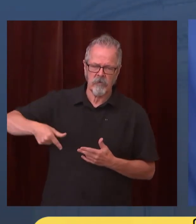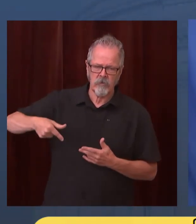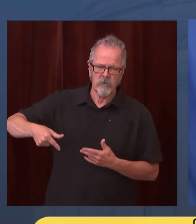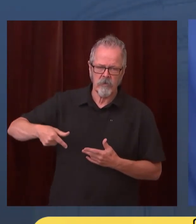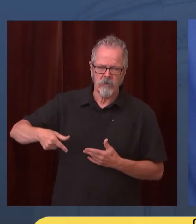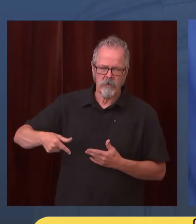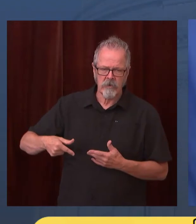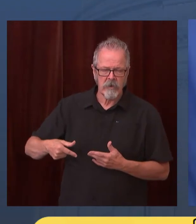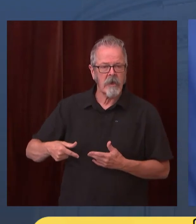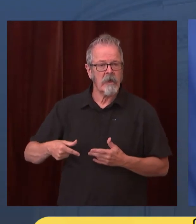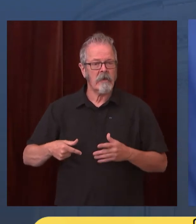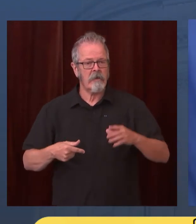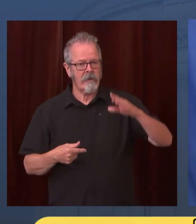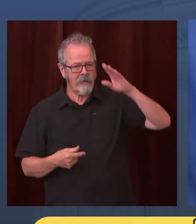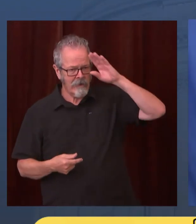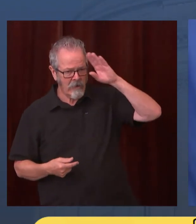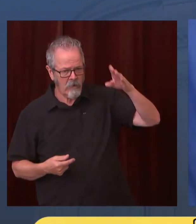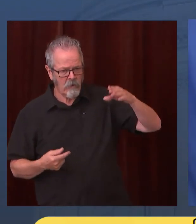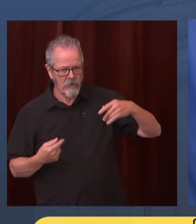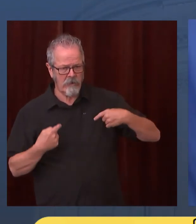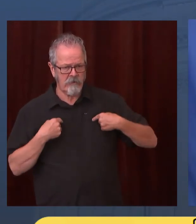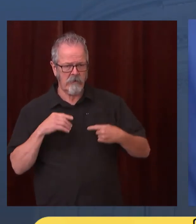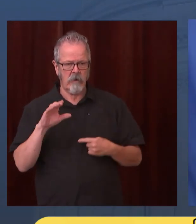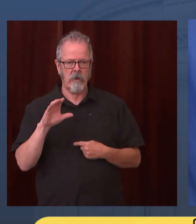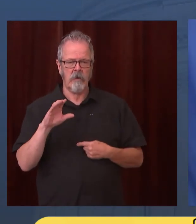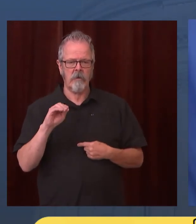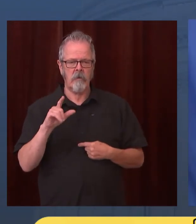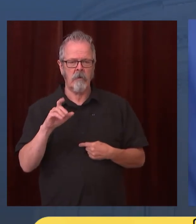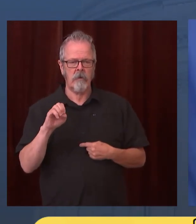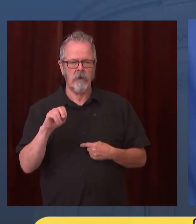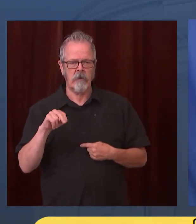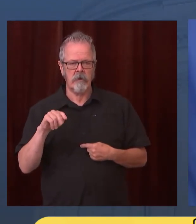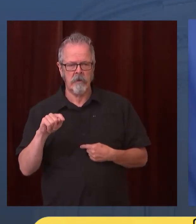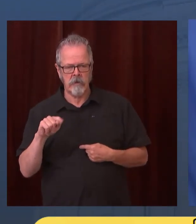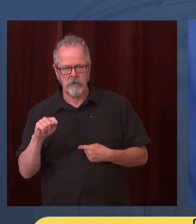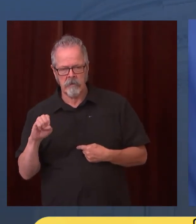Hi, this is Colette. My question is for Secretary Shaw.